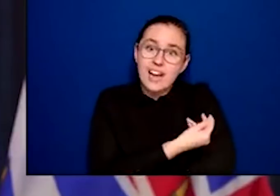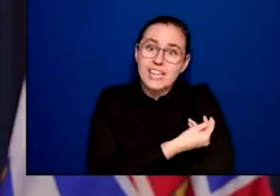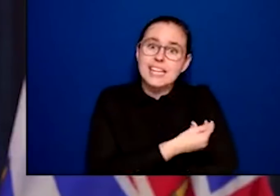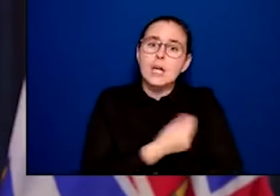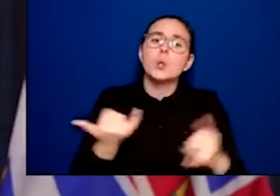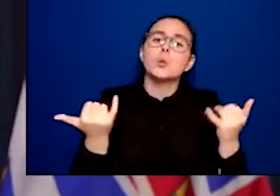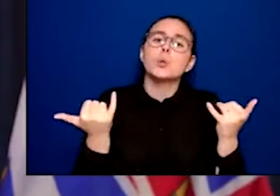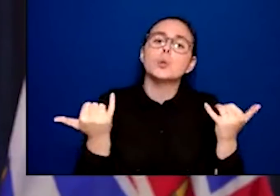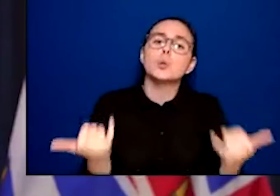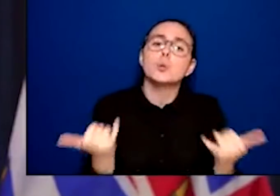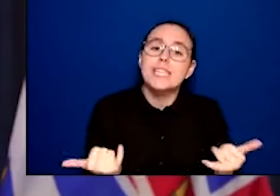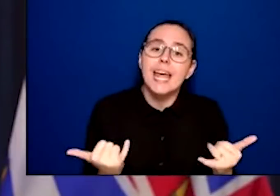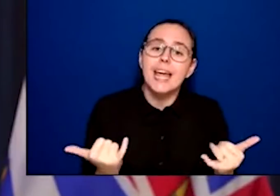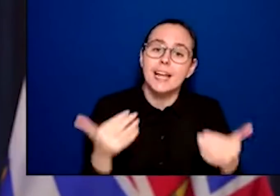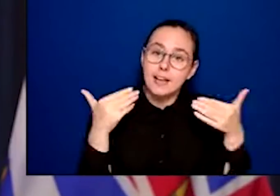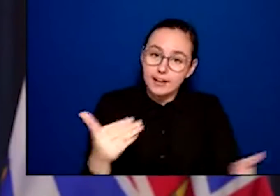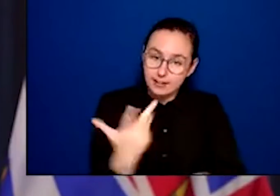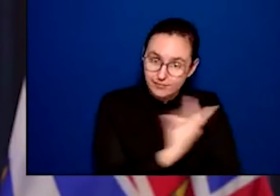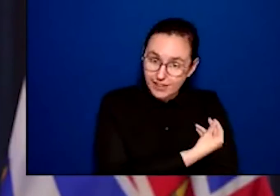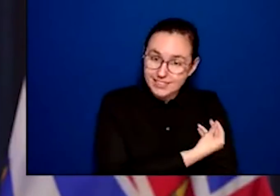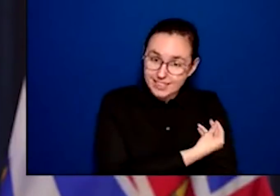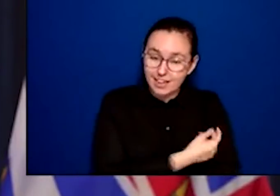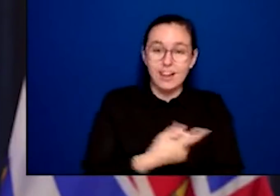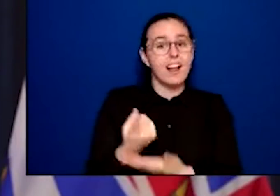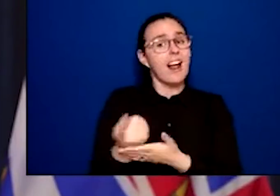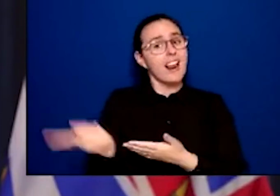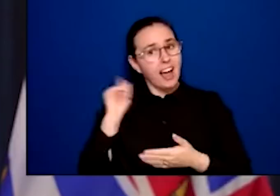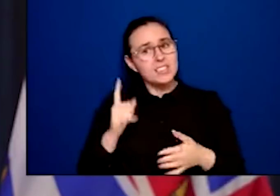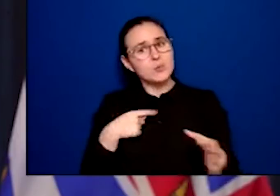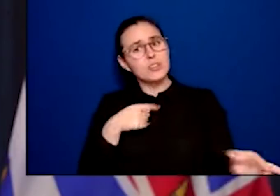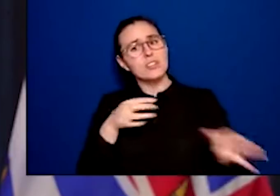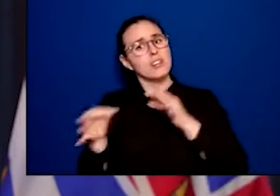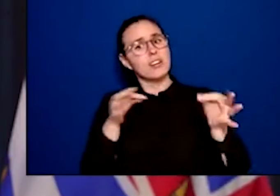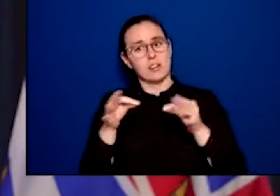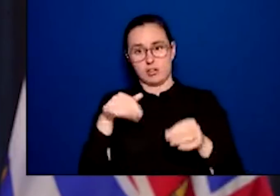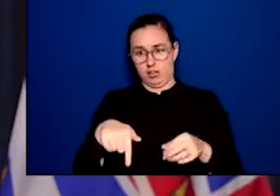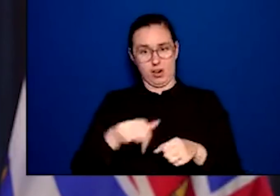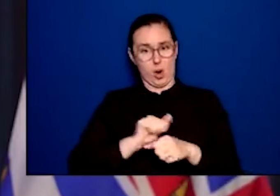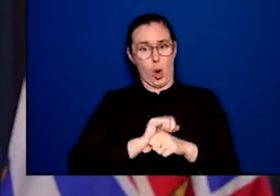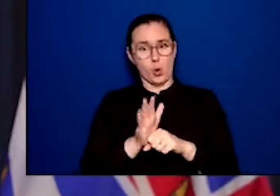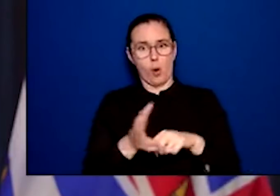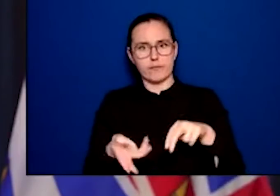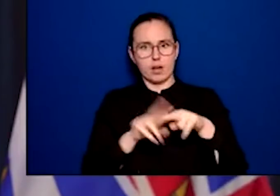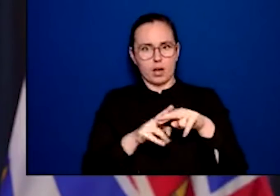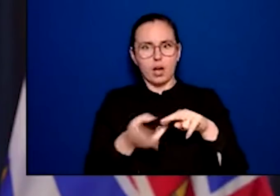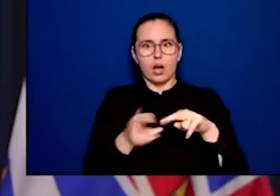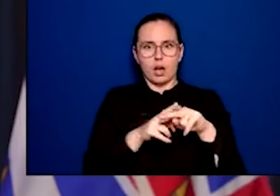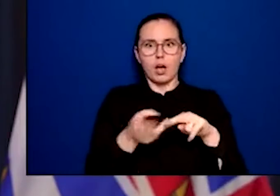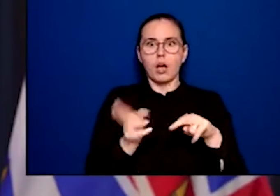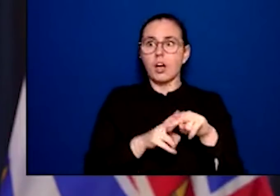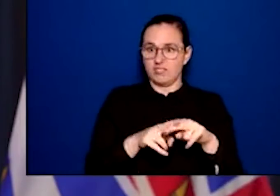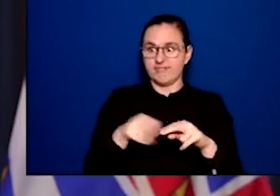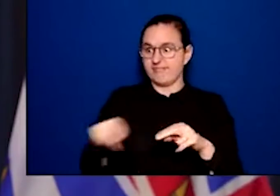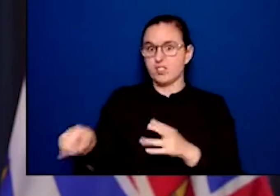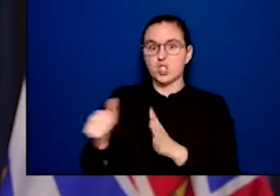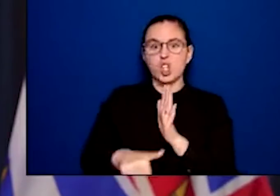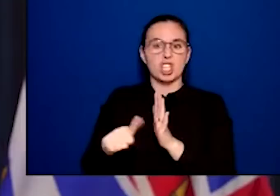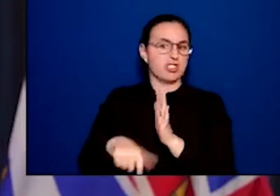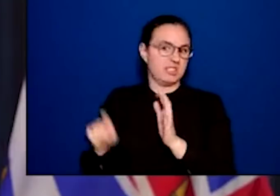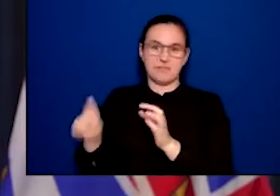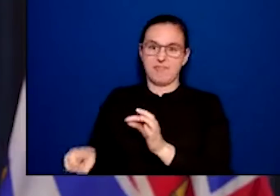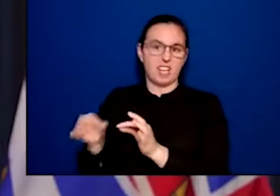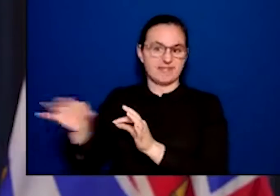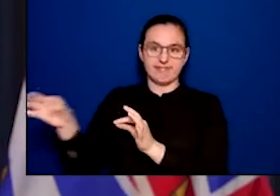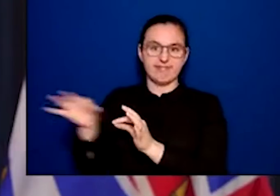reported that pressures from COVID-19 had caused additional postponement of non-urgent scheduled surgeries in several health